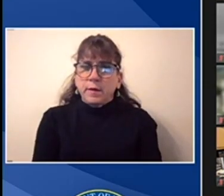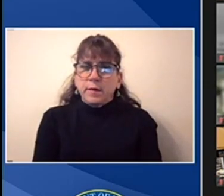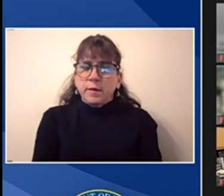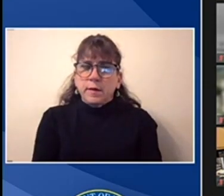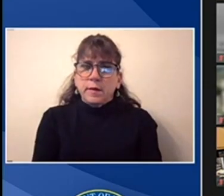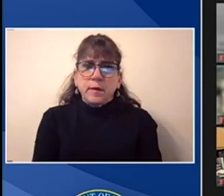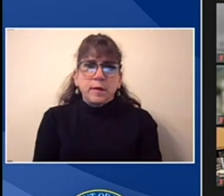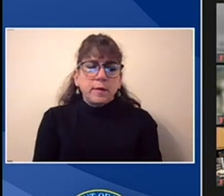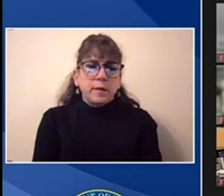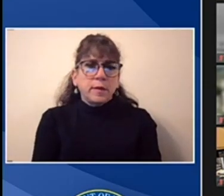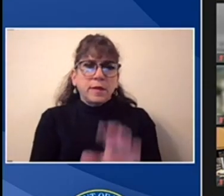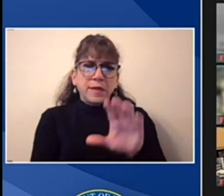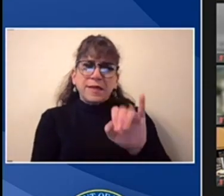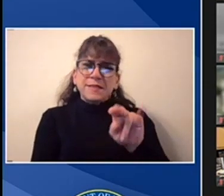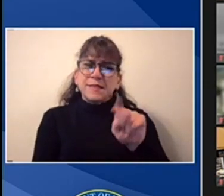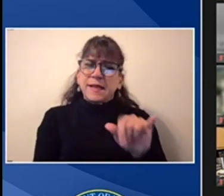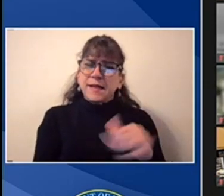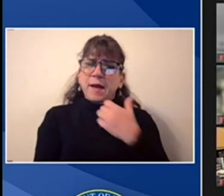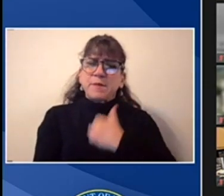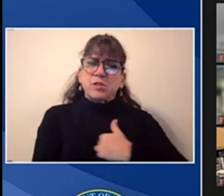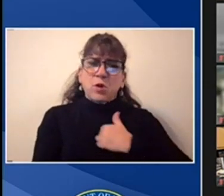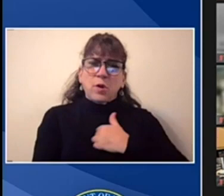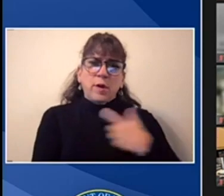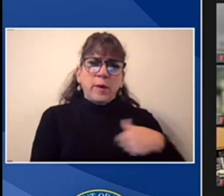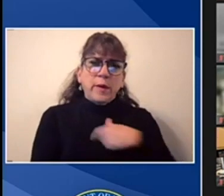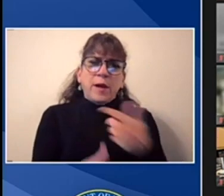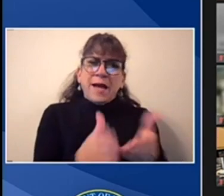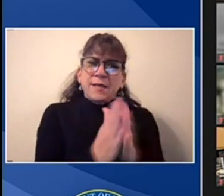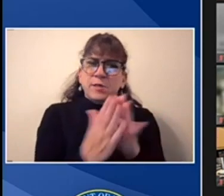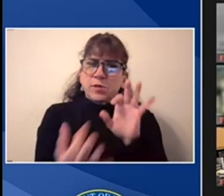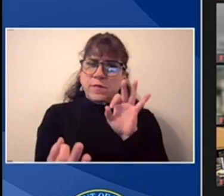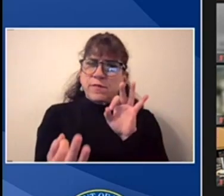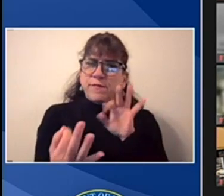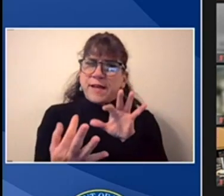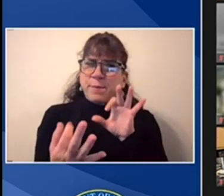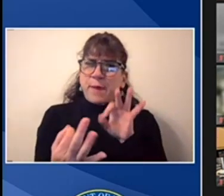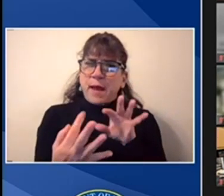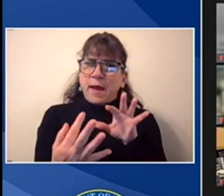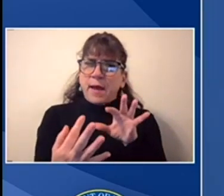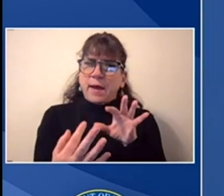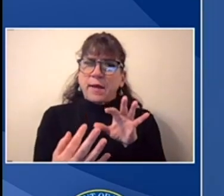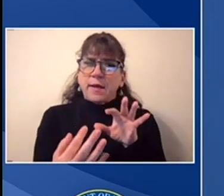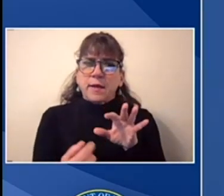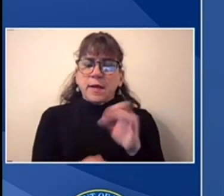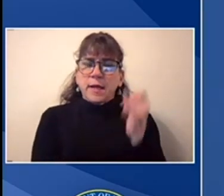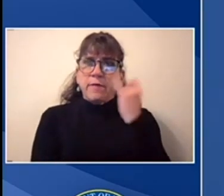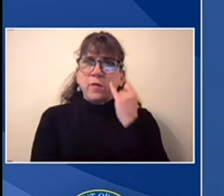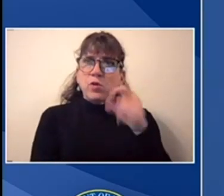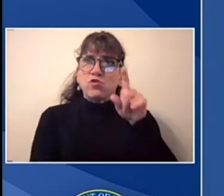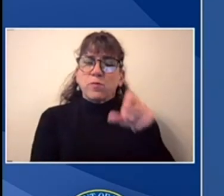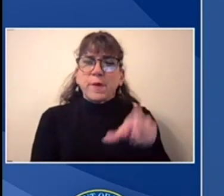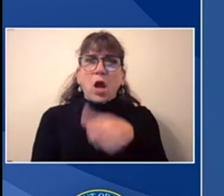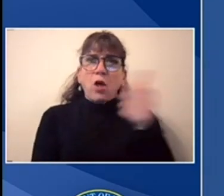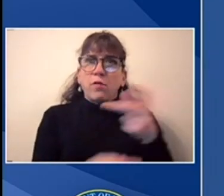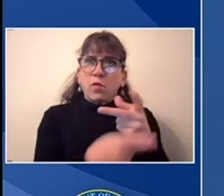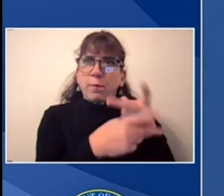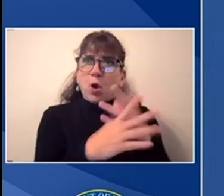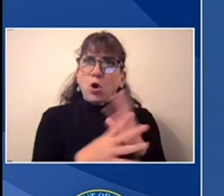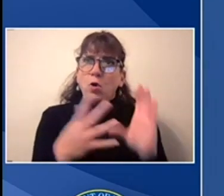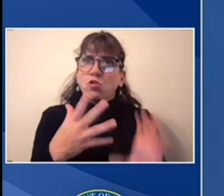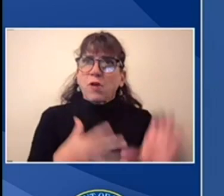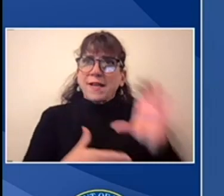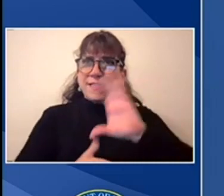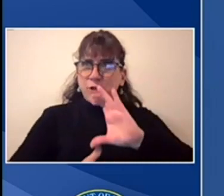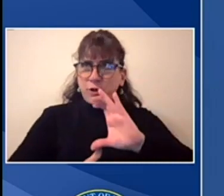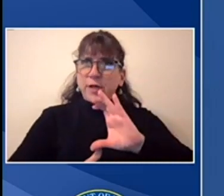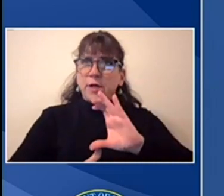Okay, Cindy, go ahead. I'm sorry. We were asking for feedback on if there should be other borrower criteria. That's